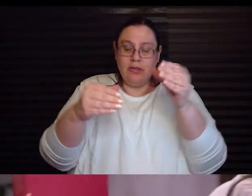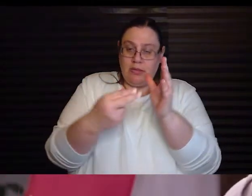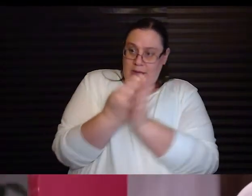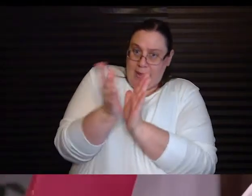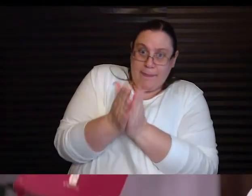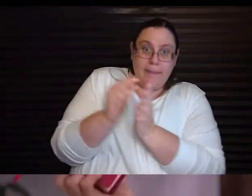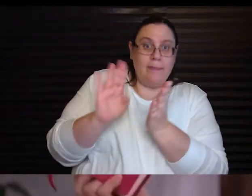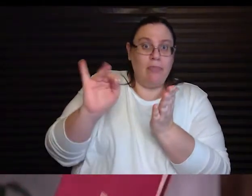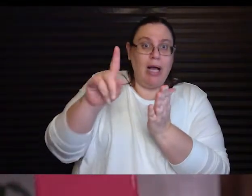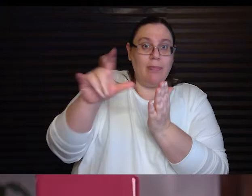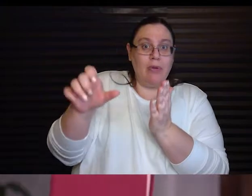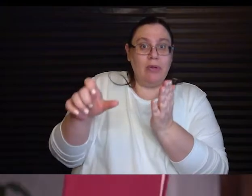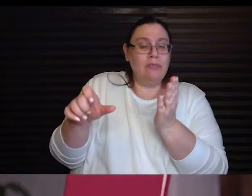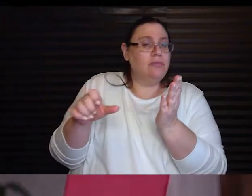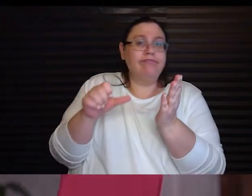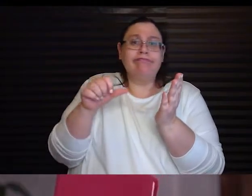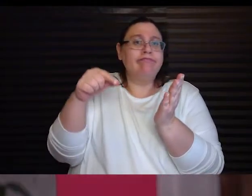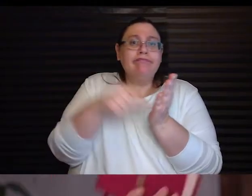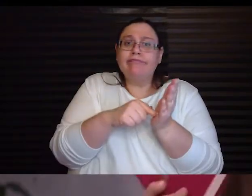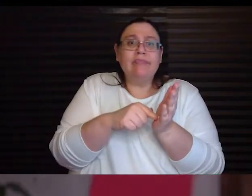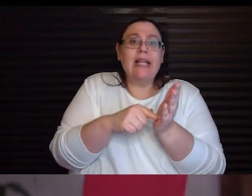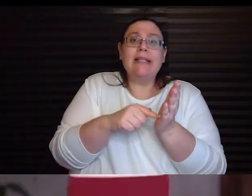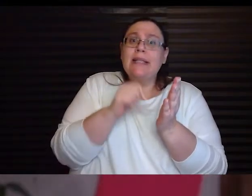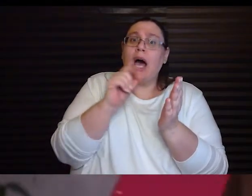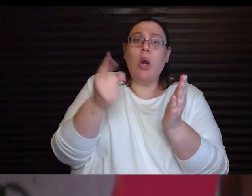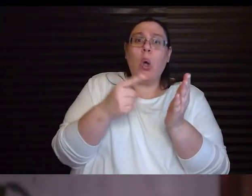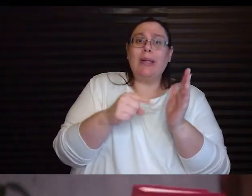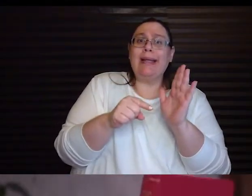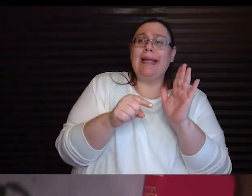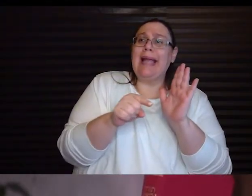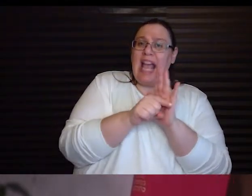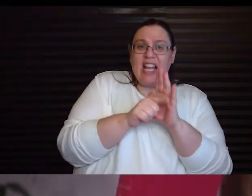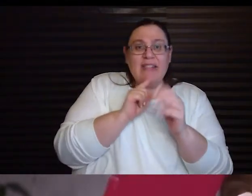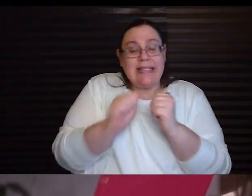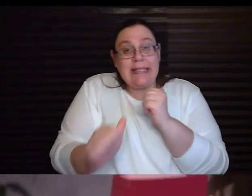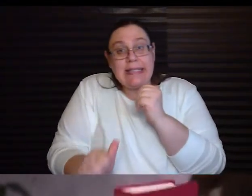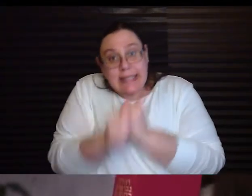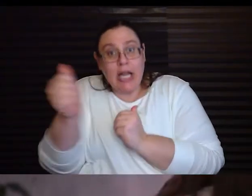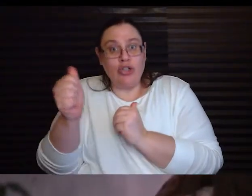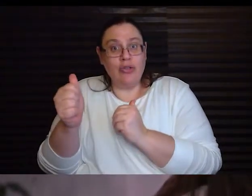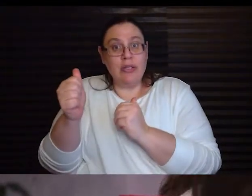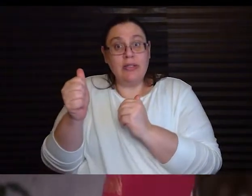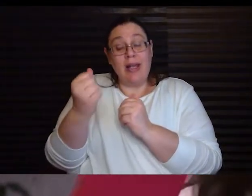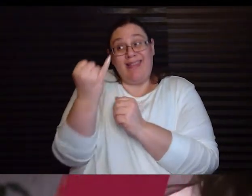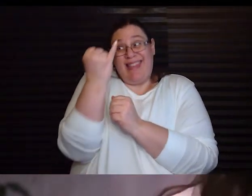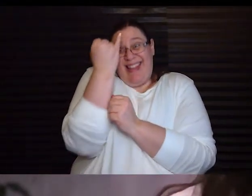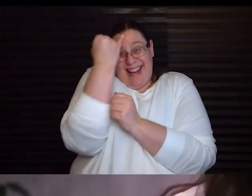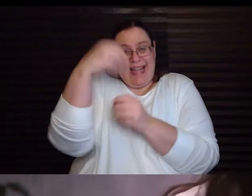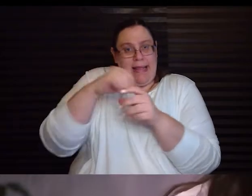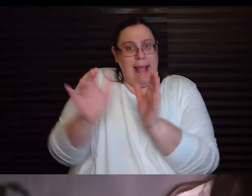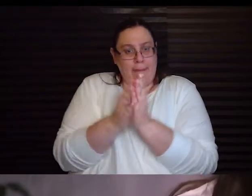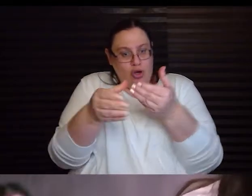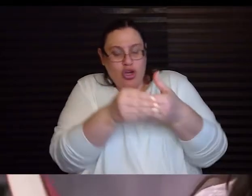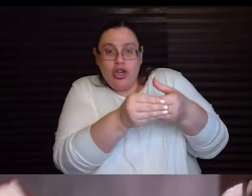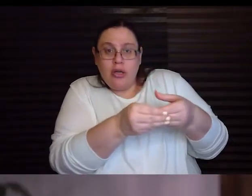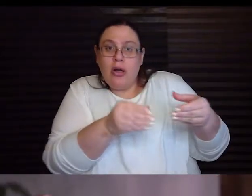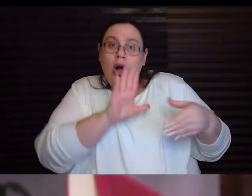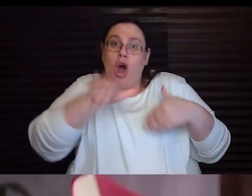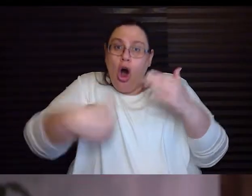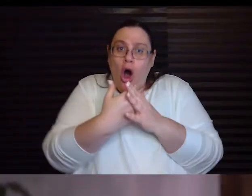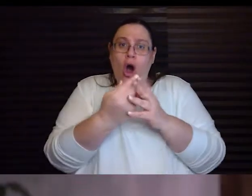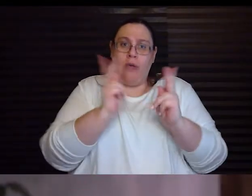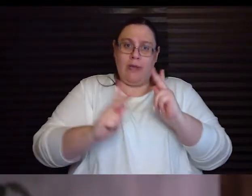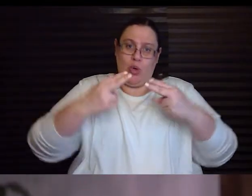text is not only unsavory, it's downright dangerous. The very premise of this book is that all